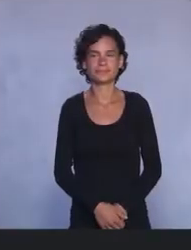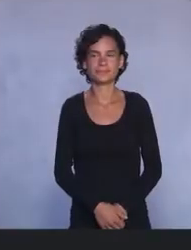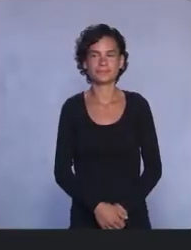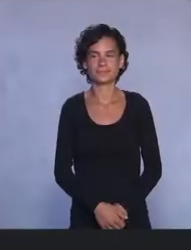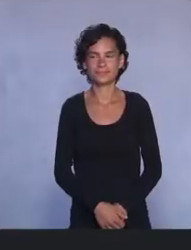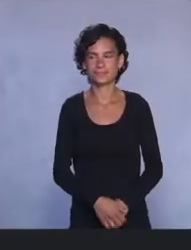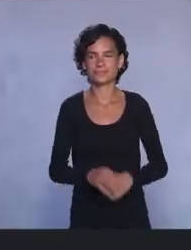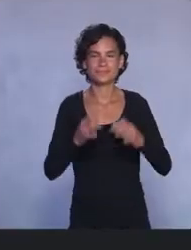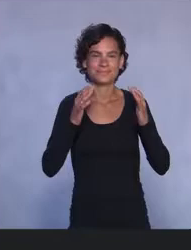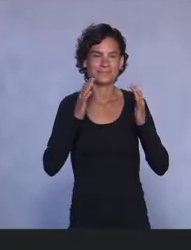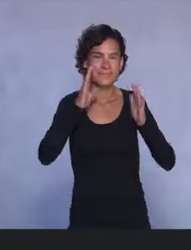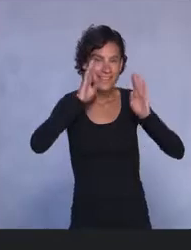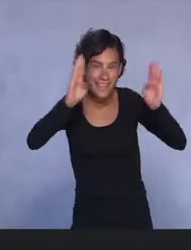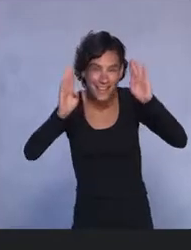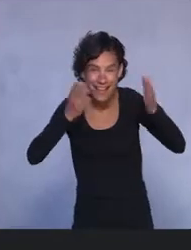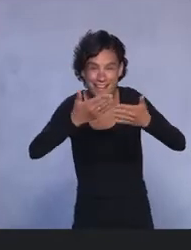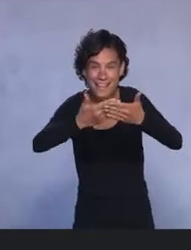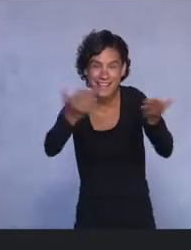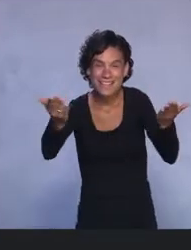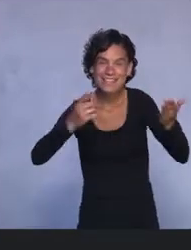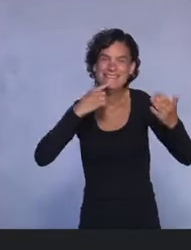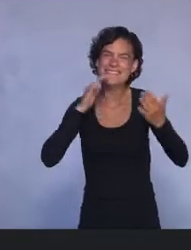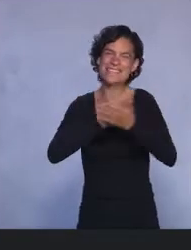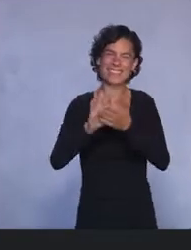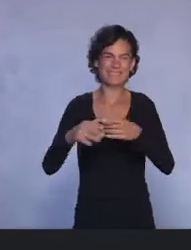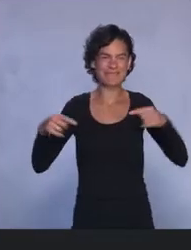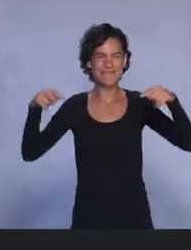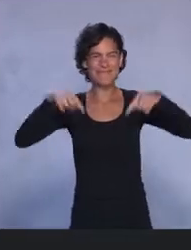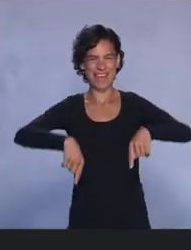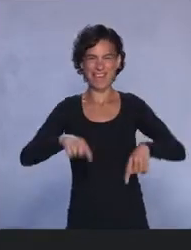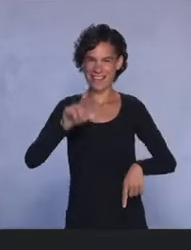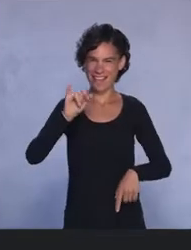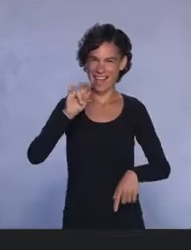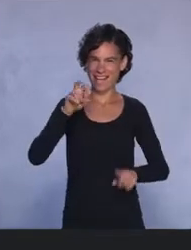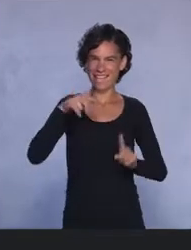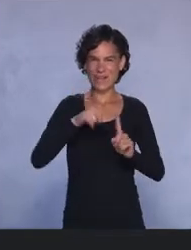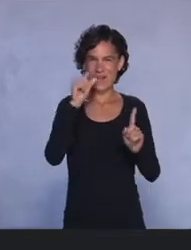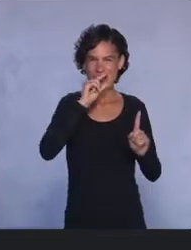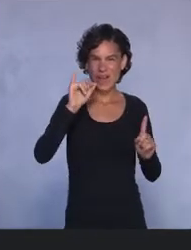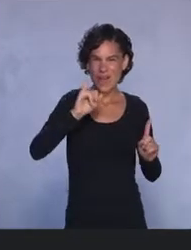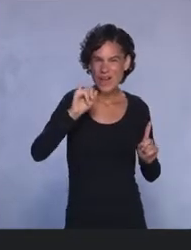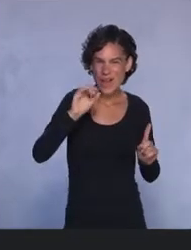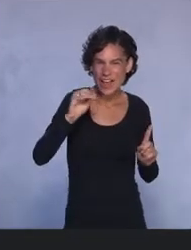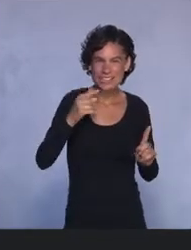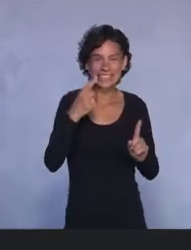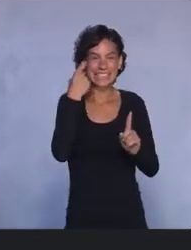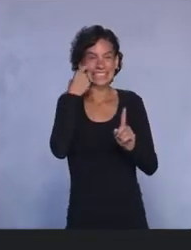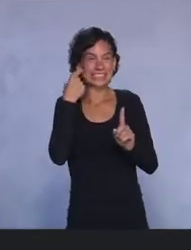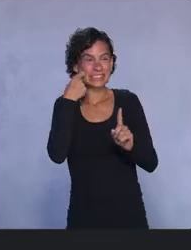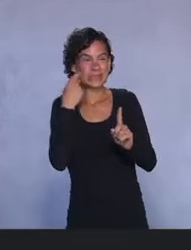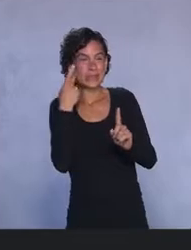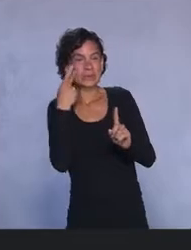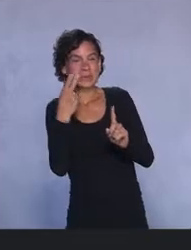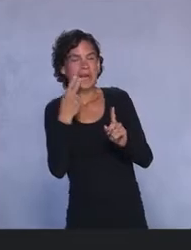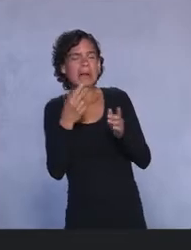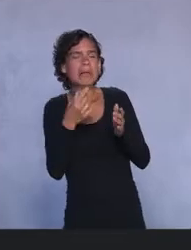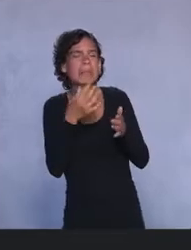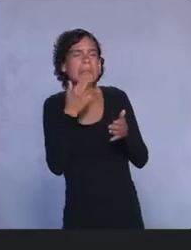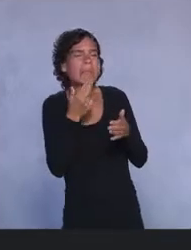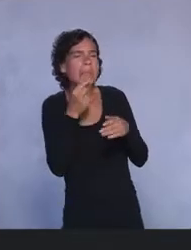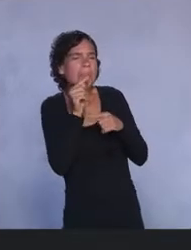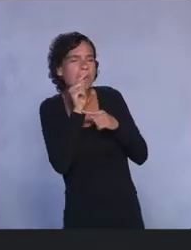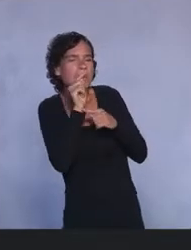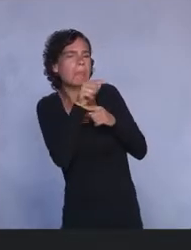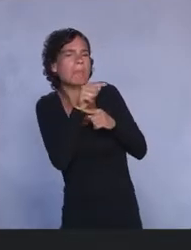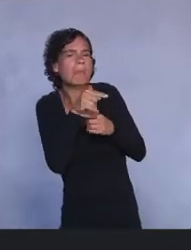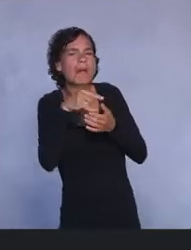Hi, everyone. It's great to be back live at Google I/O. What you just saw was a peek into the biggest design change to